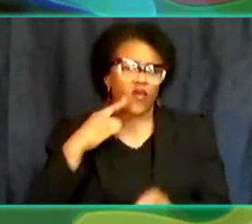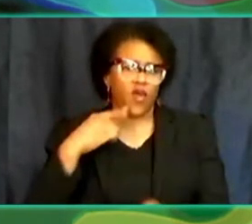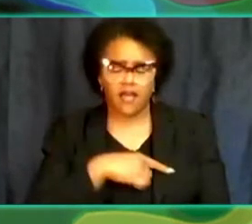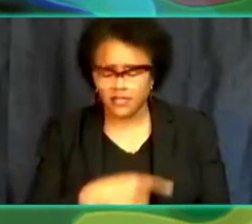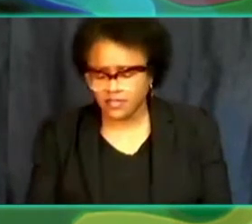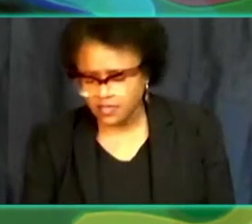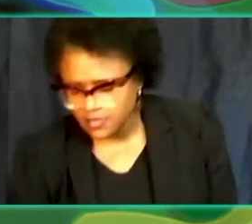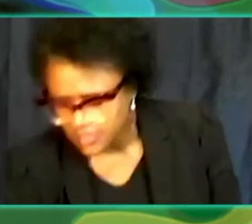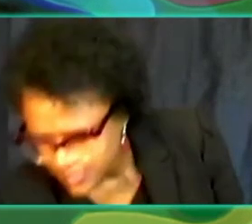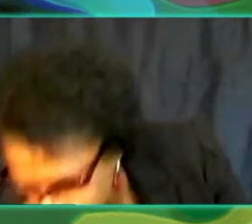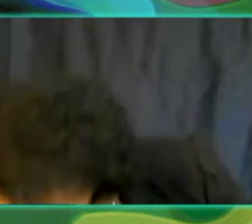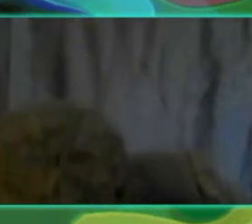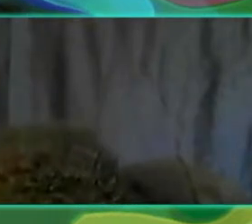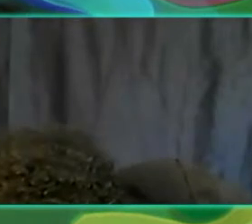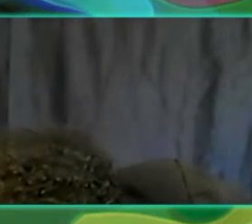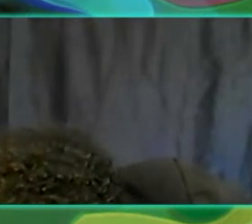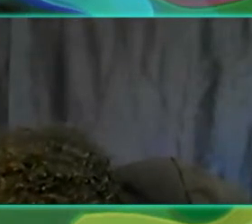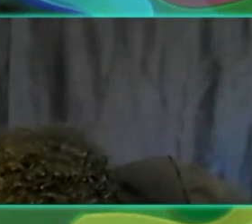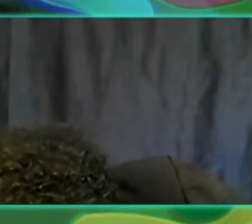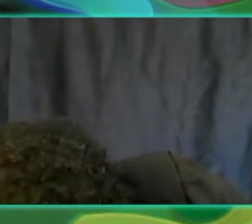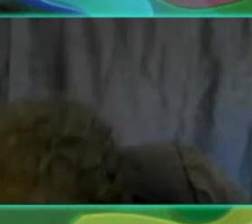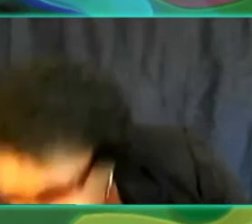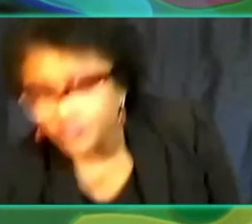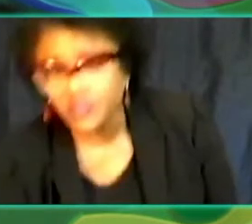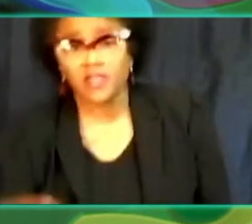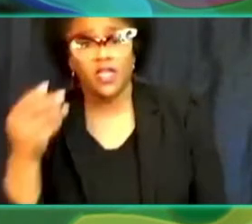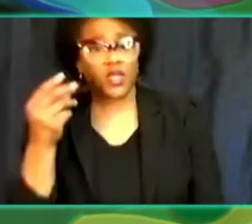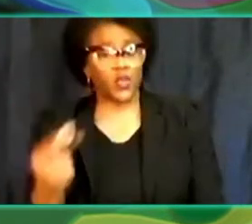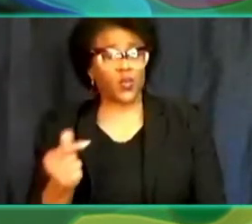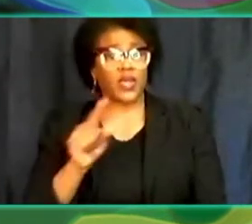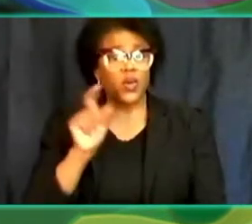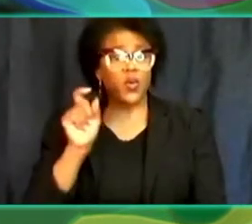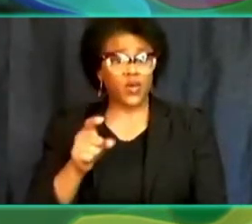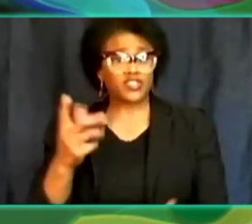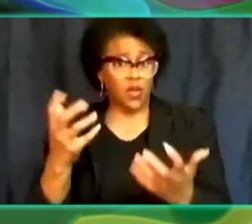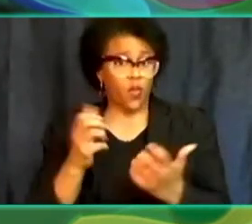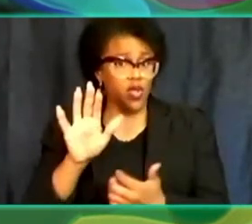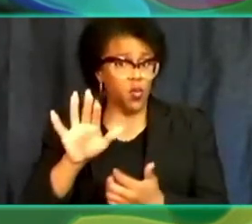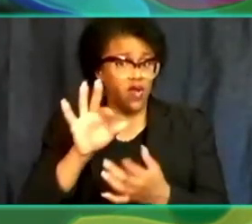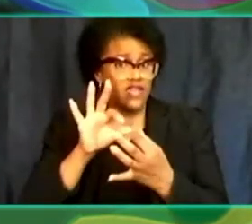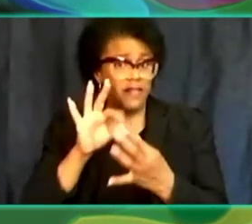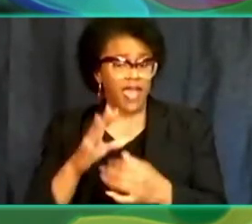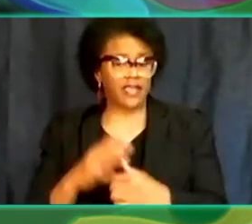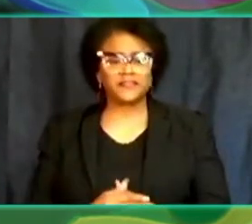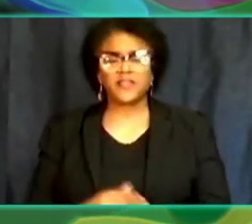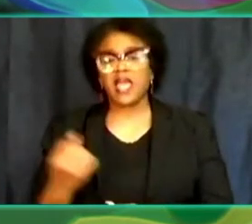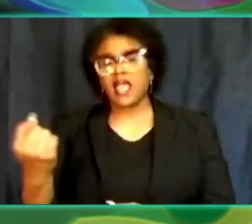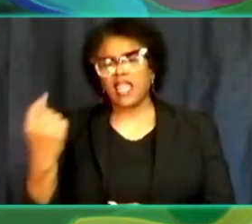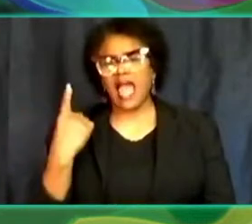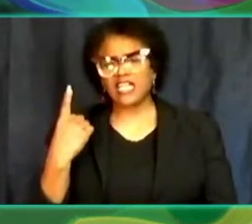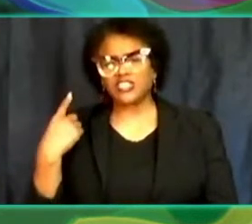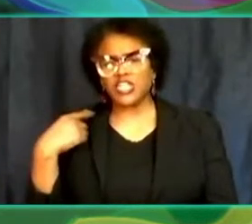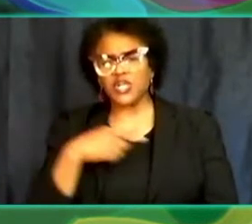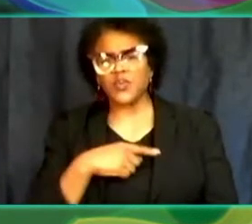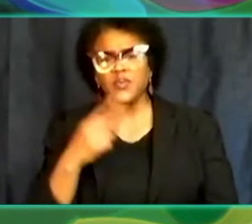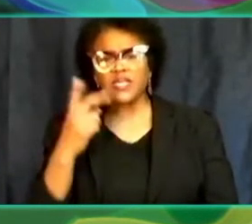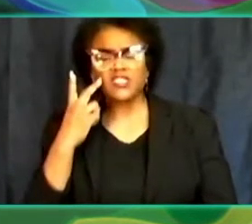All right. I do have a quick question. I want your feedback on it. So last year we saw